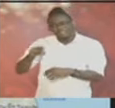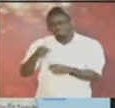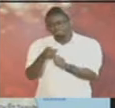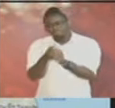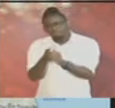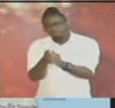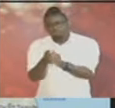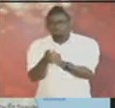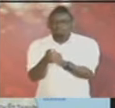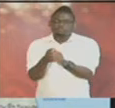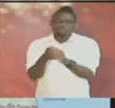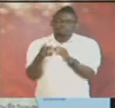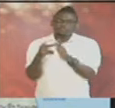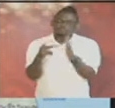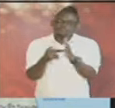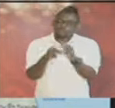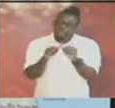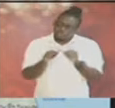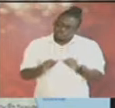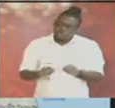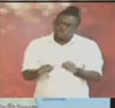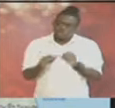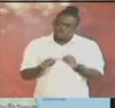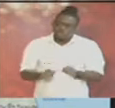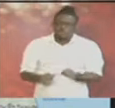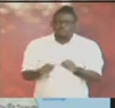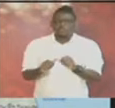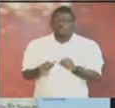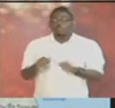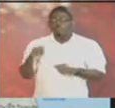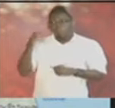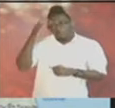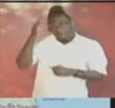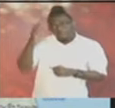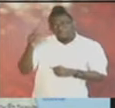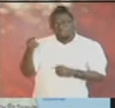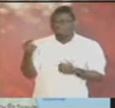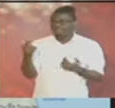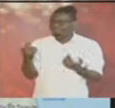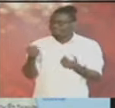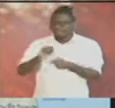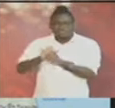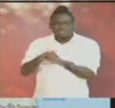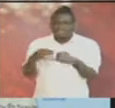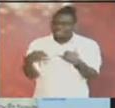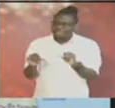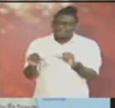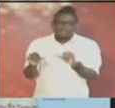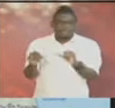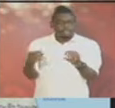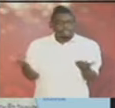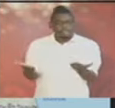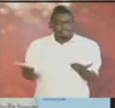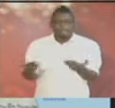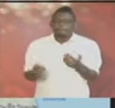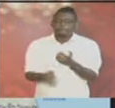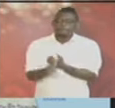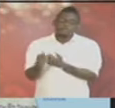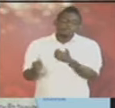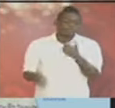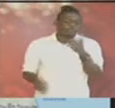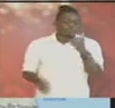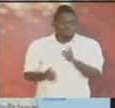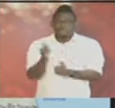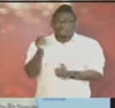have been put in place, because COVID is still here, and it is just as dangerous as it was before. So we need to continue to do our part and